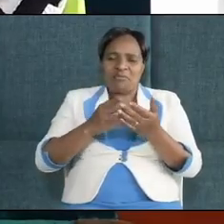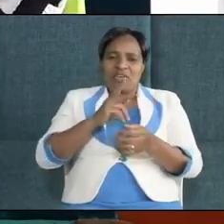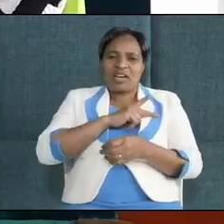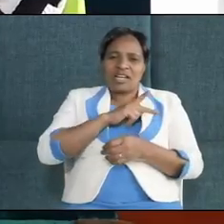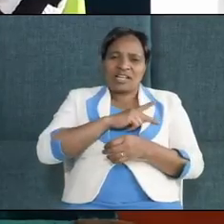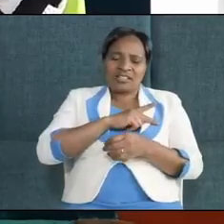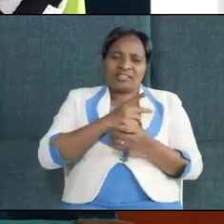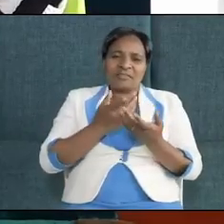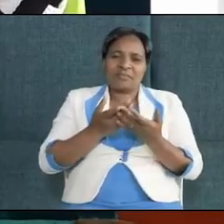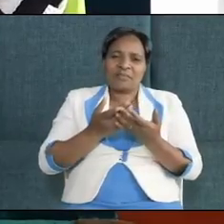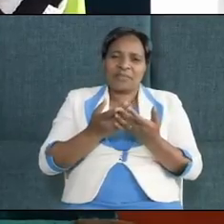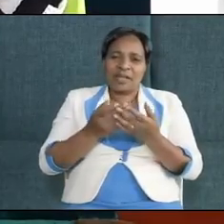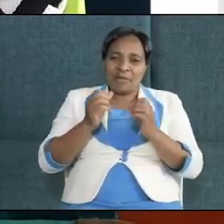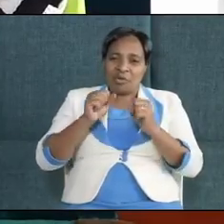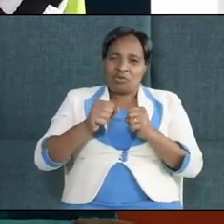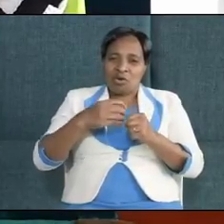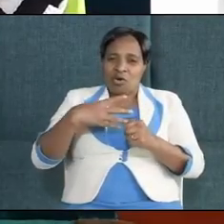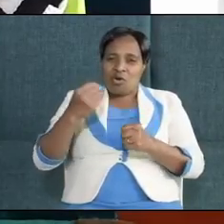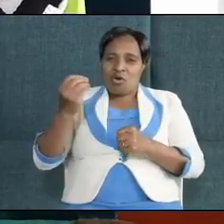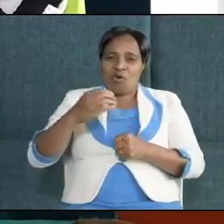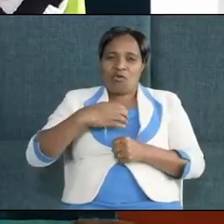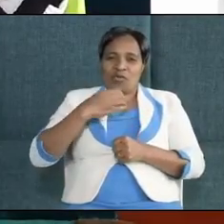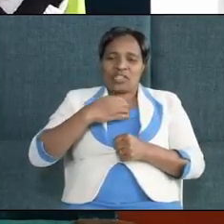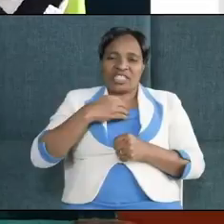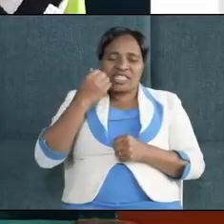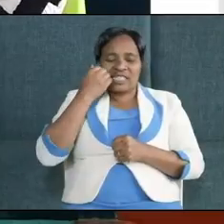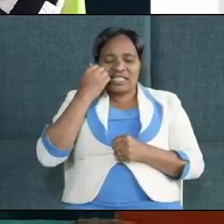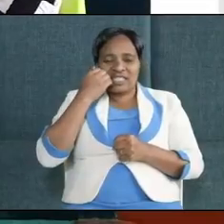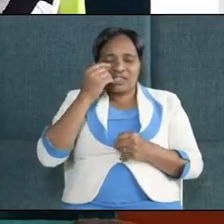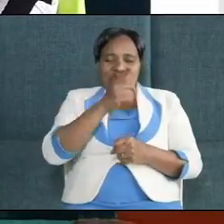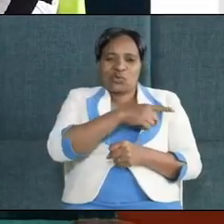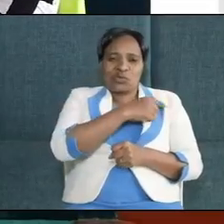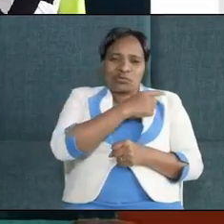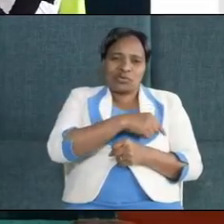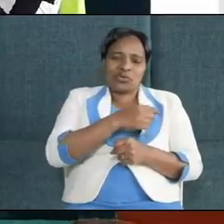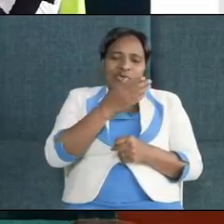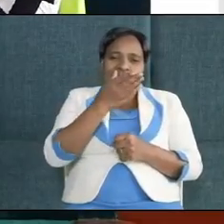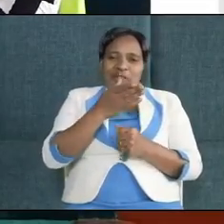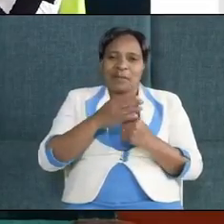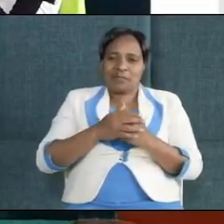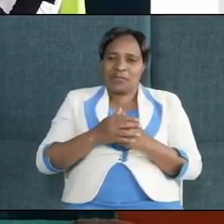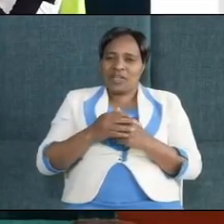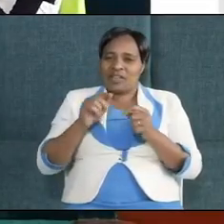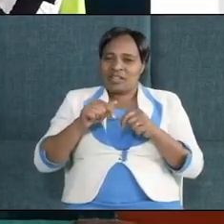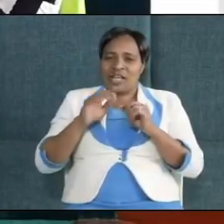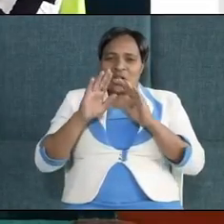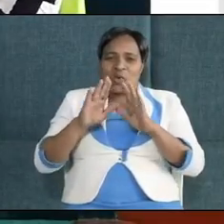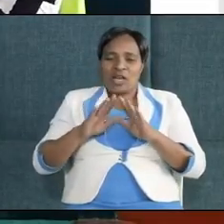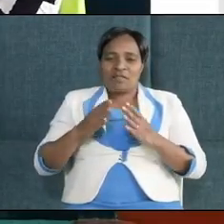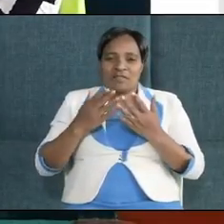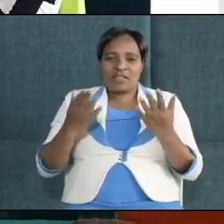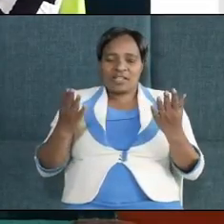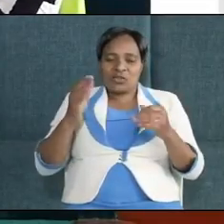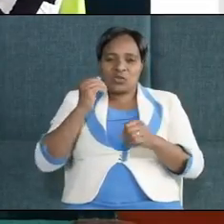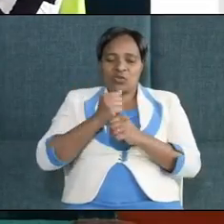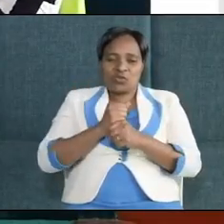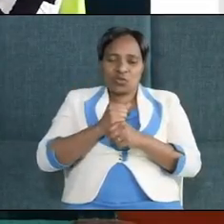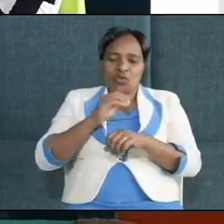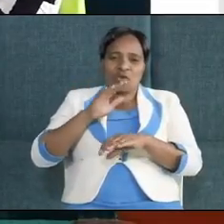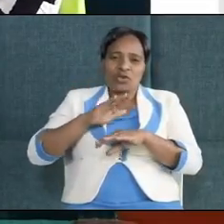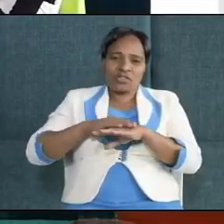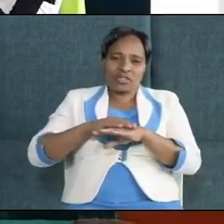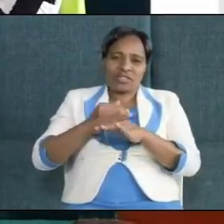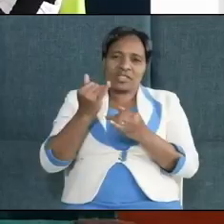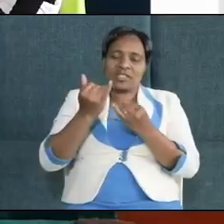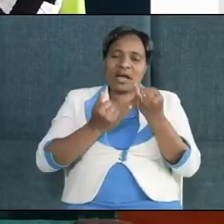can we do? We can go and visit the sick in hospital. Yes, those are wonderful things to do on the